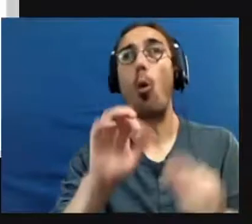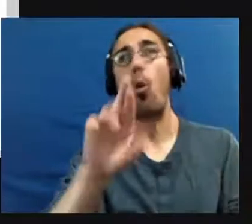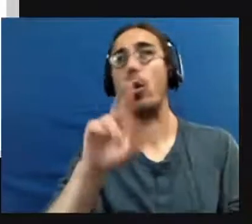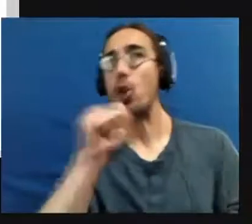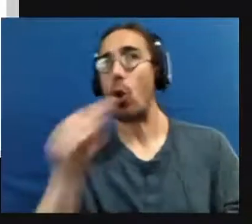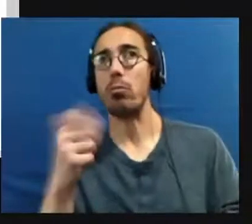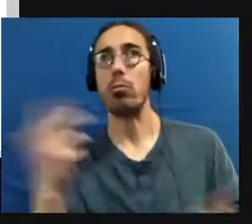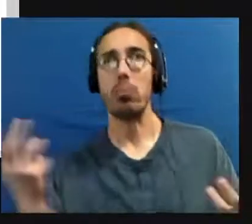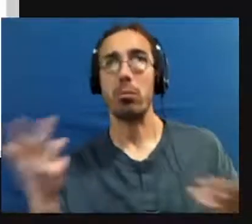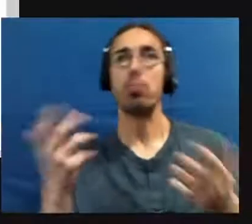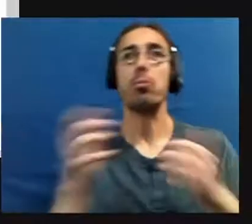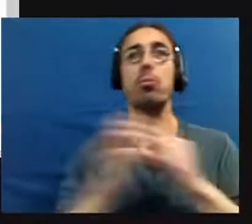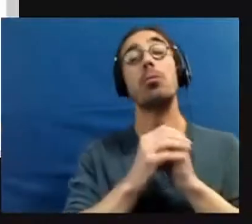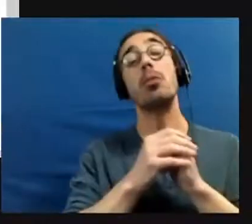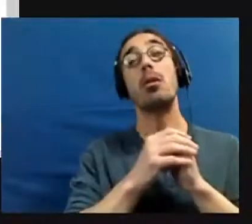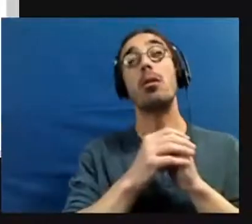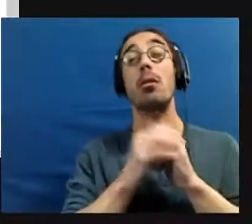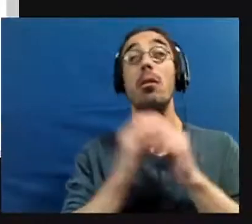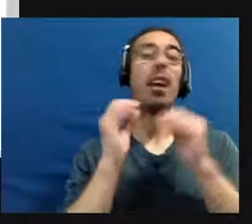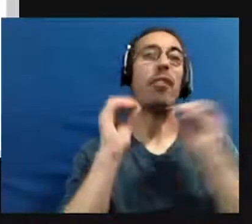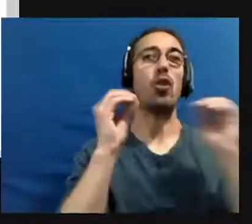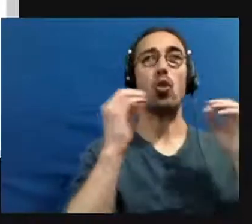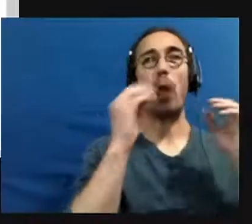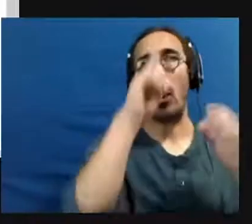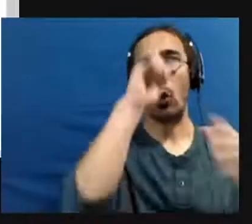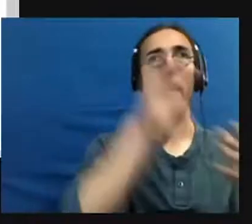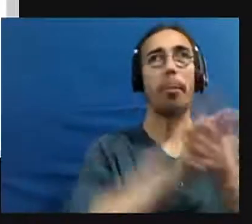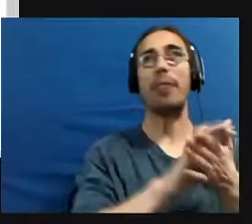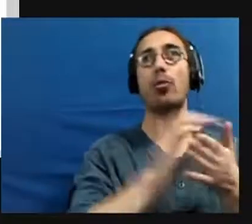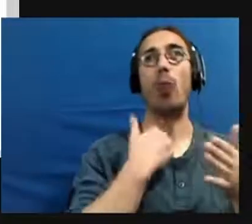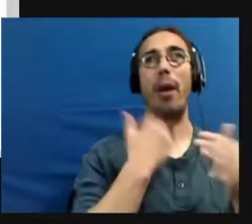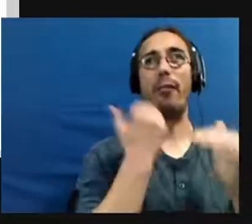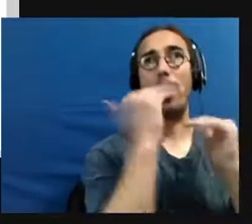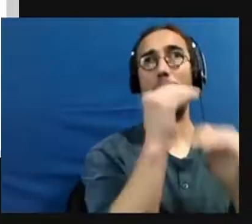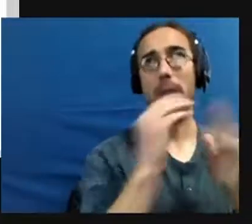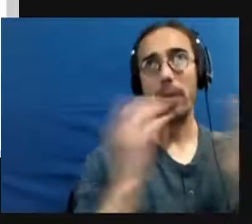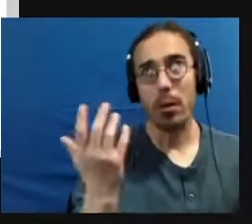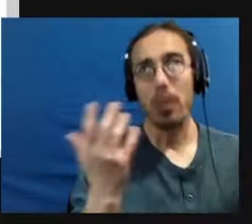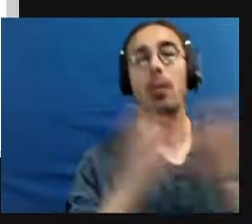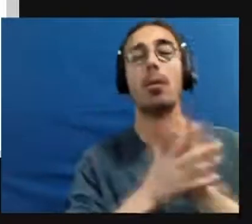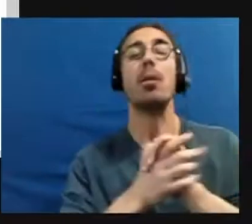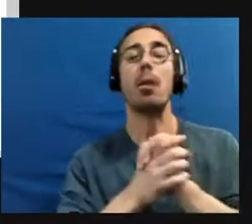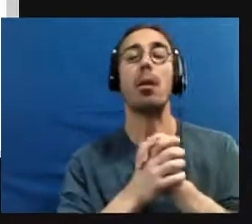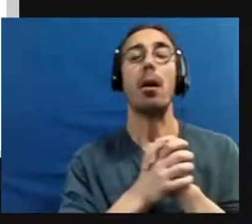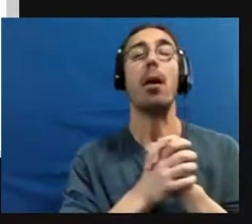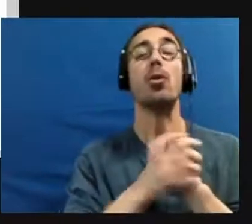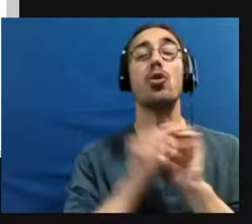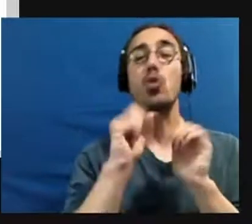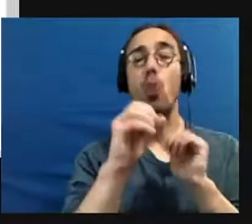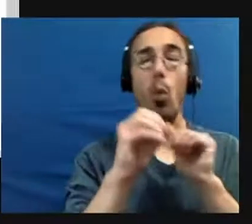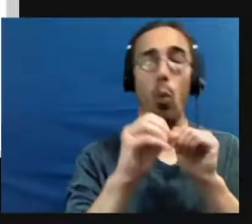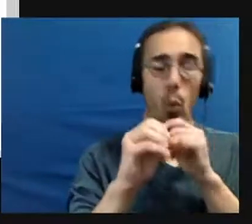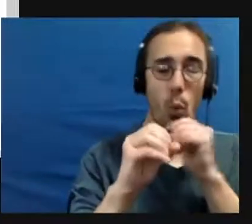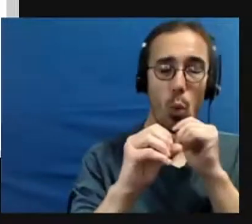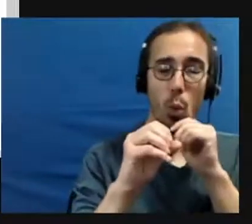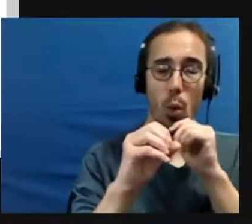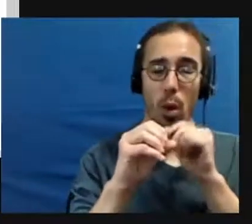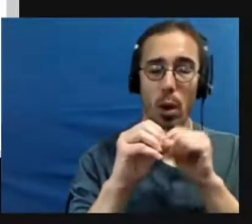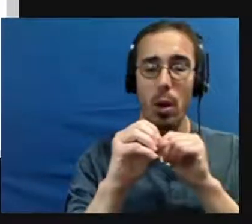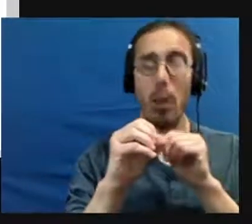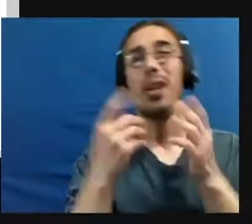the reality that I live in and not the reality that everyone else lives in. And sometimes, unfortunately, it is a little